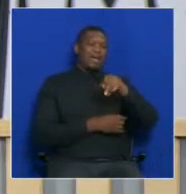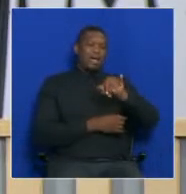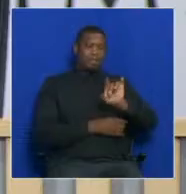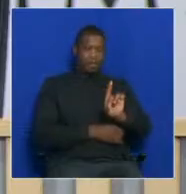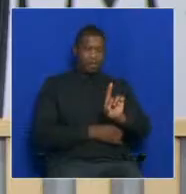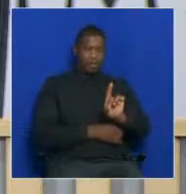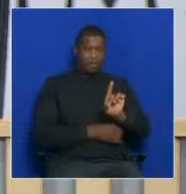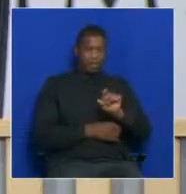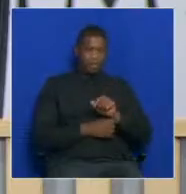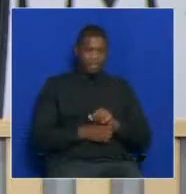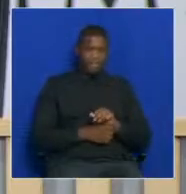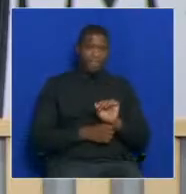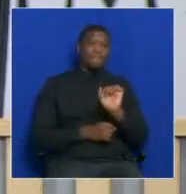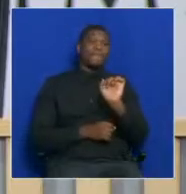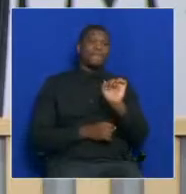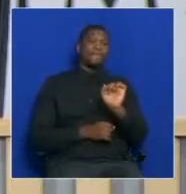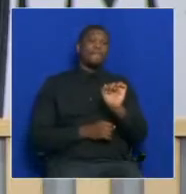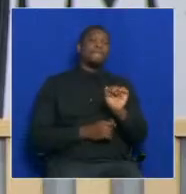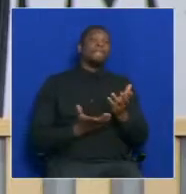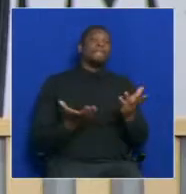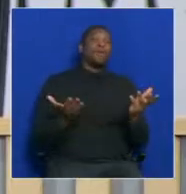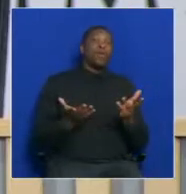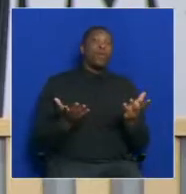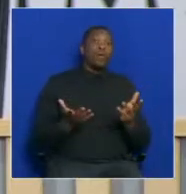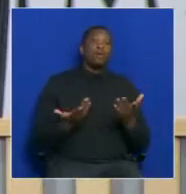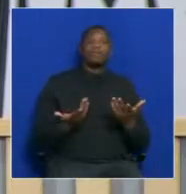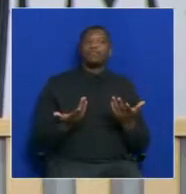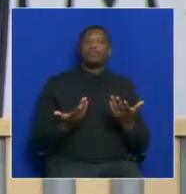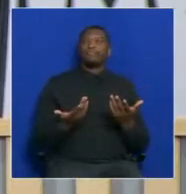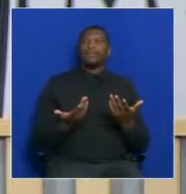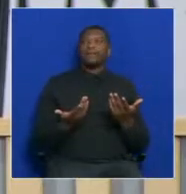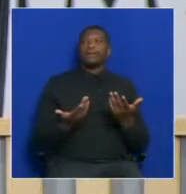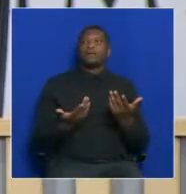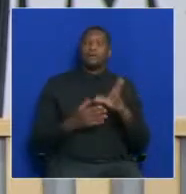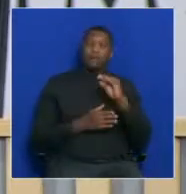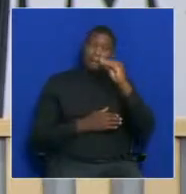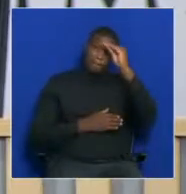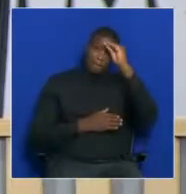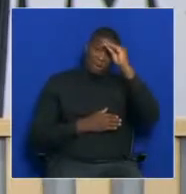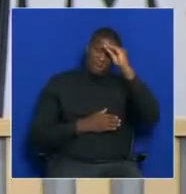It's on high-level police corruption.